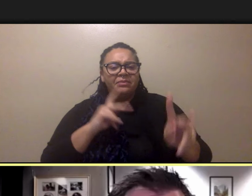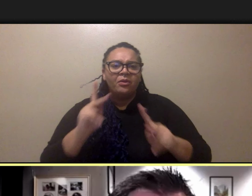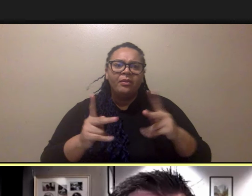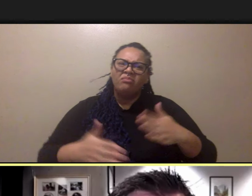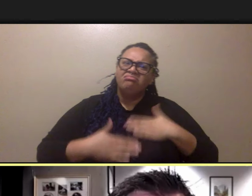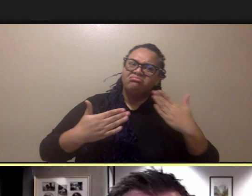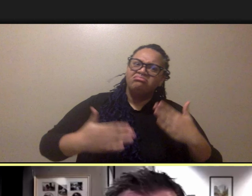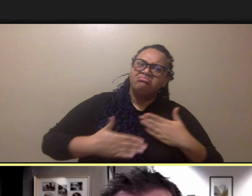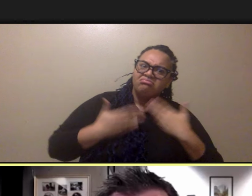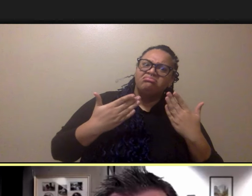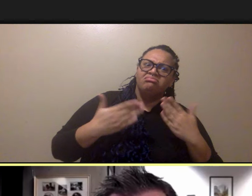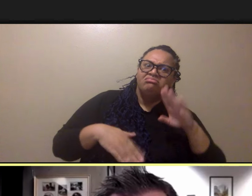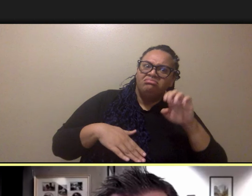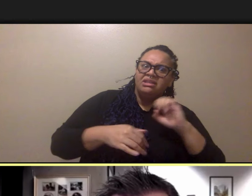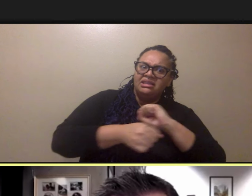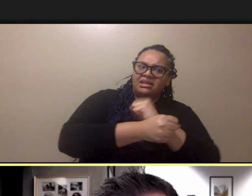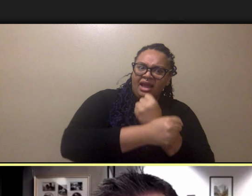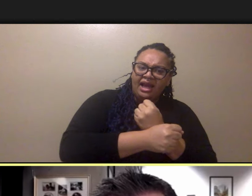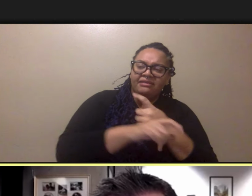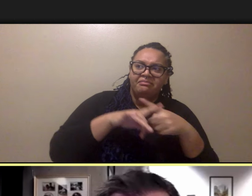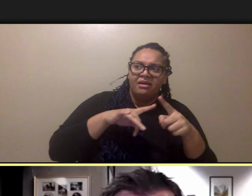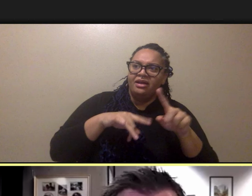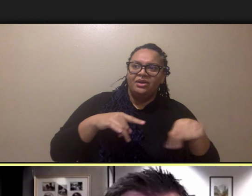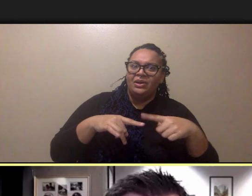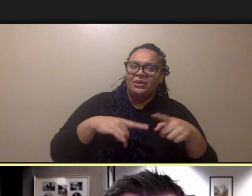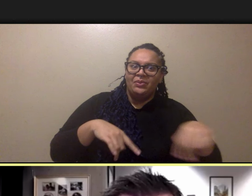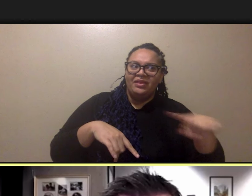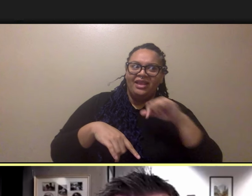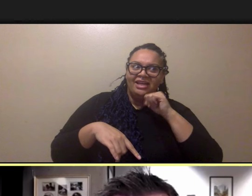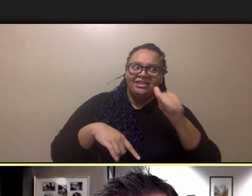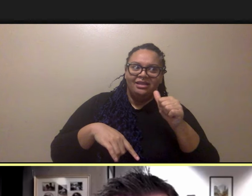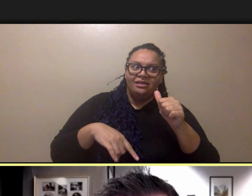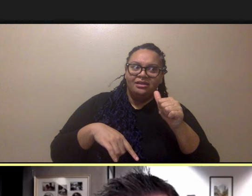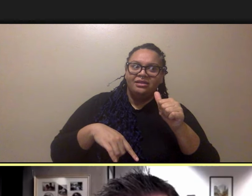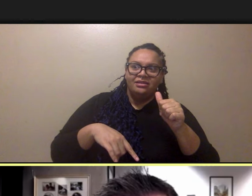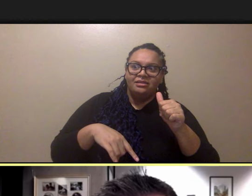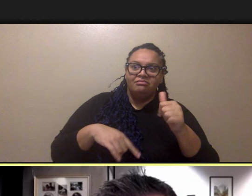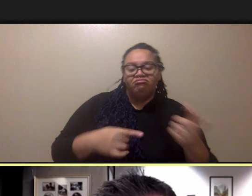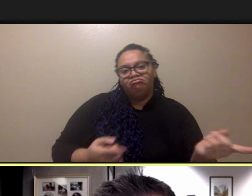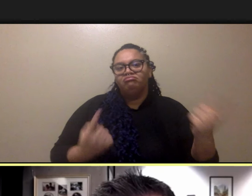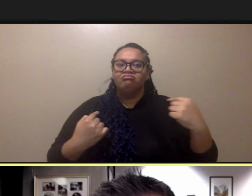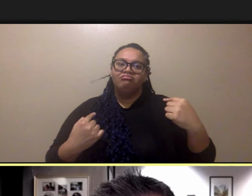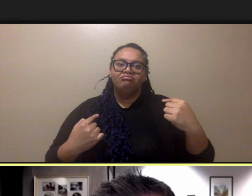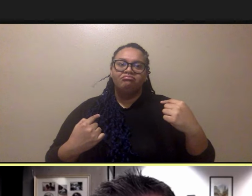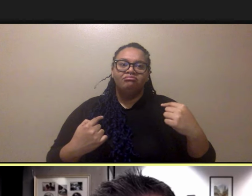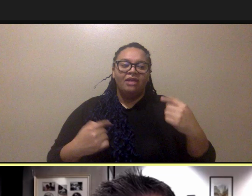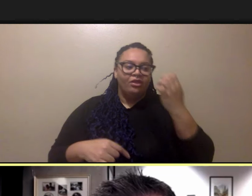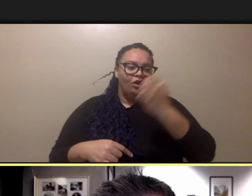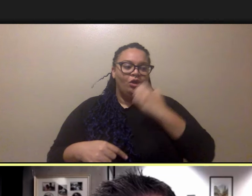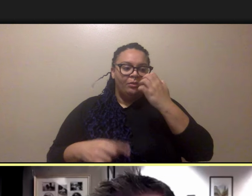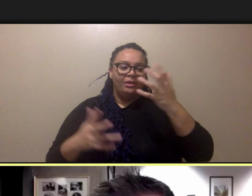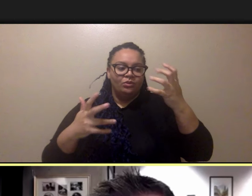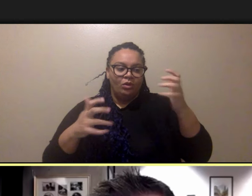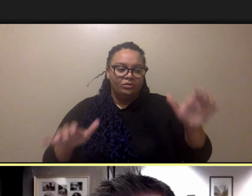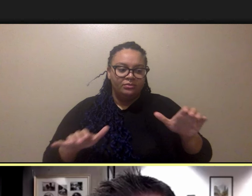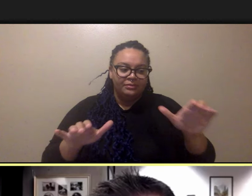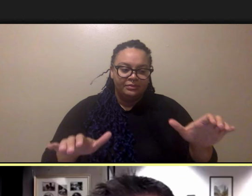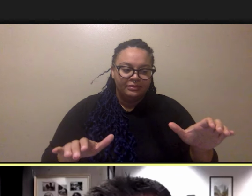be enslaved. And then when they just didn't acquiesce to the kind of labor that the Europeans didn't wanted the natives